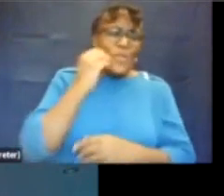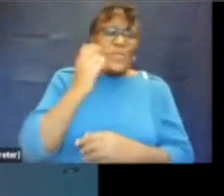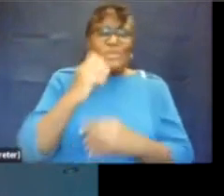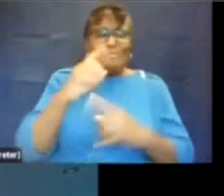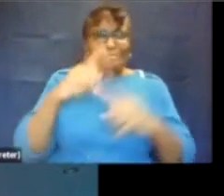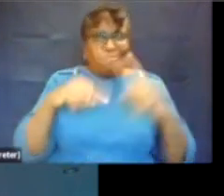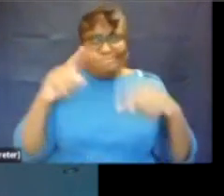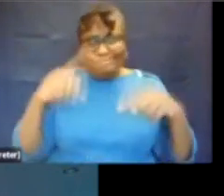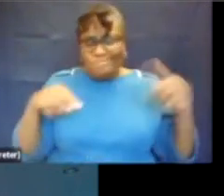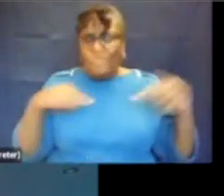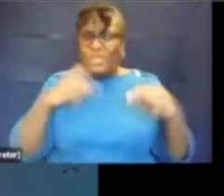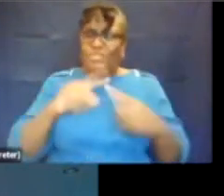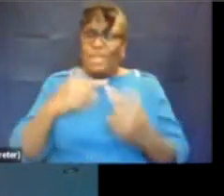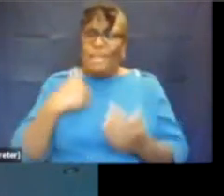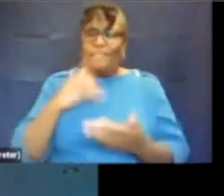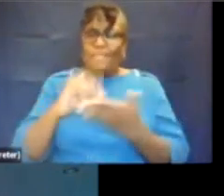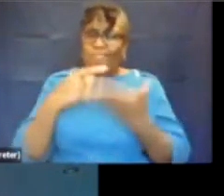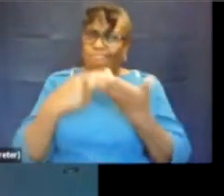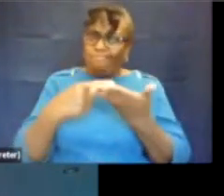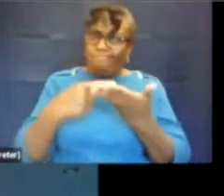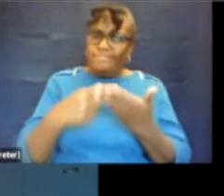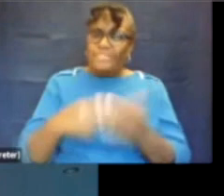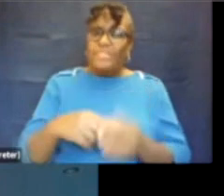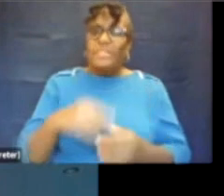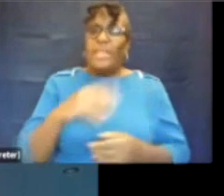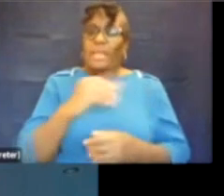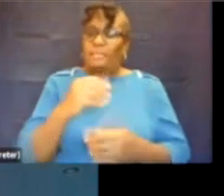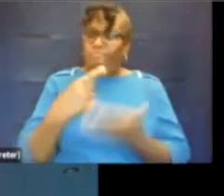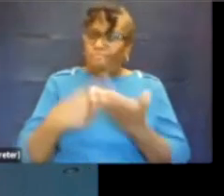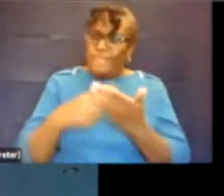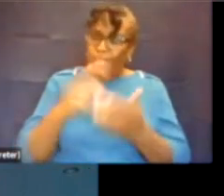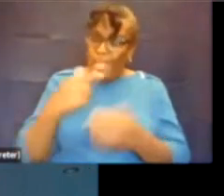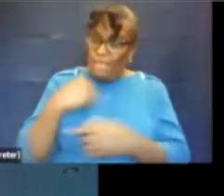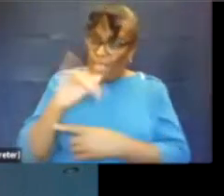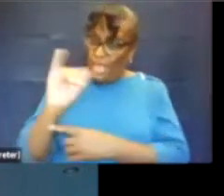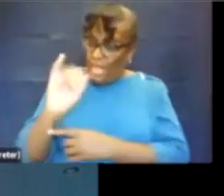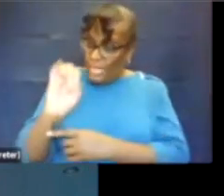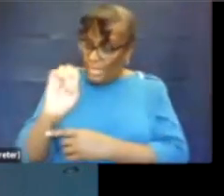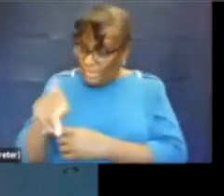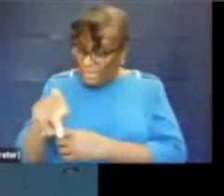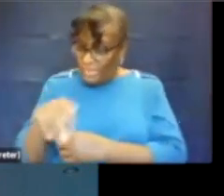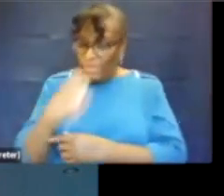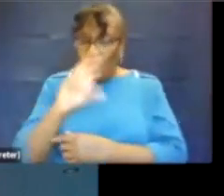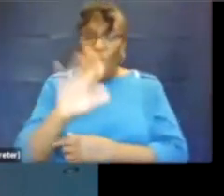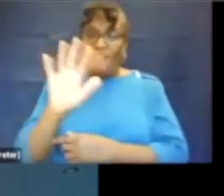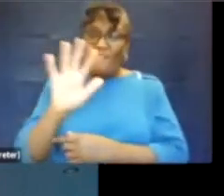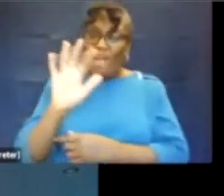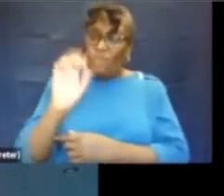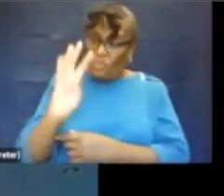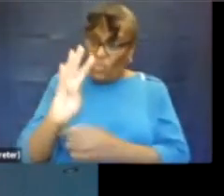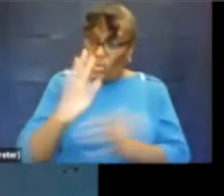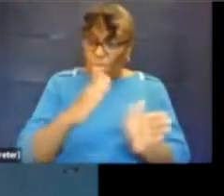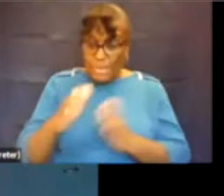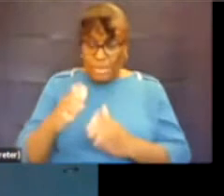conversations and talk about whether your child has an IEP or a 504. And if your child does have